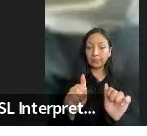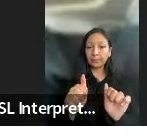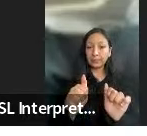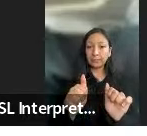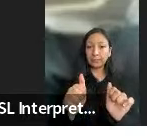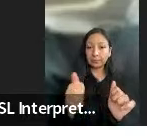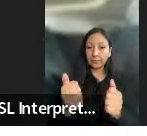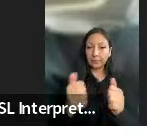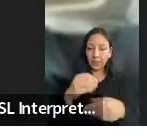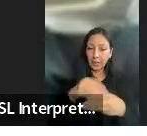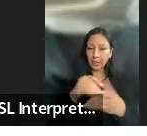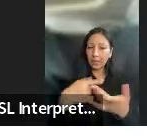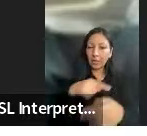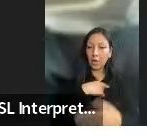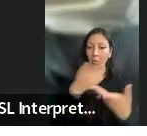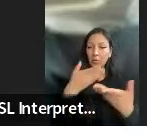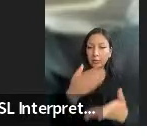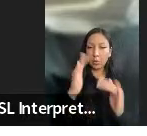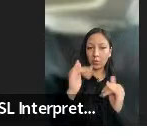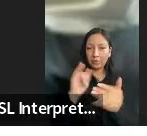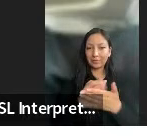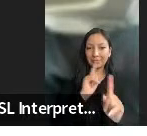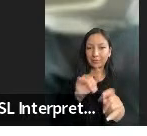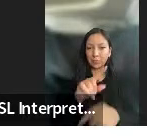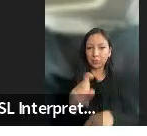in our proposal. Hopefully that answers your question.